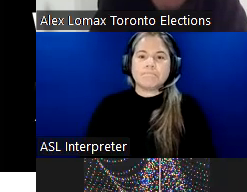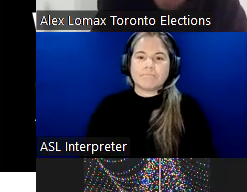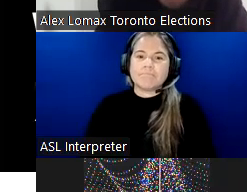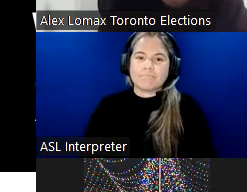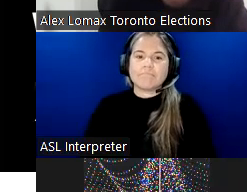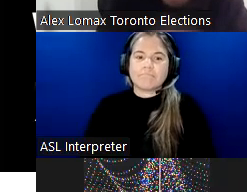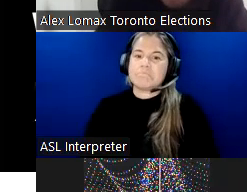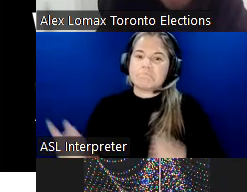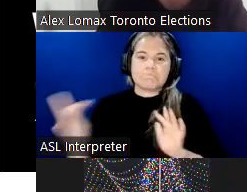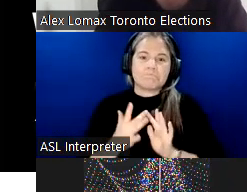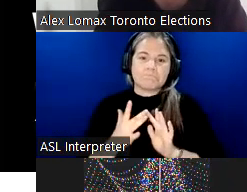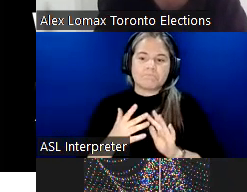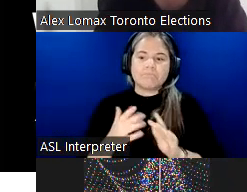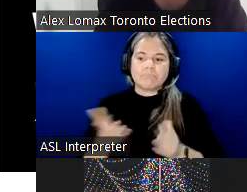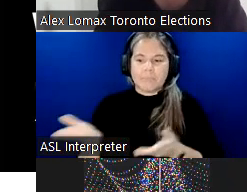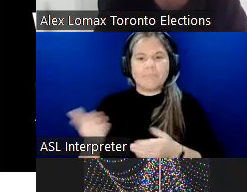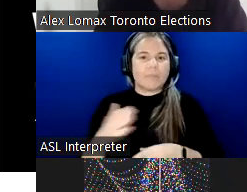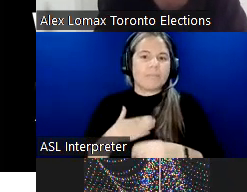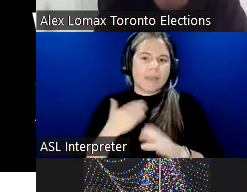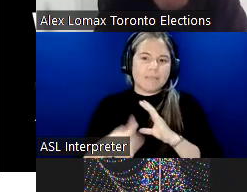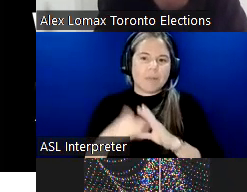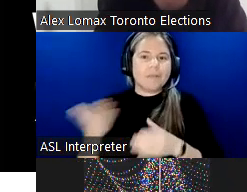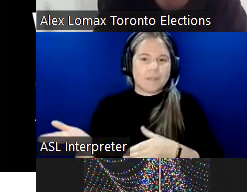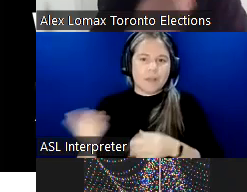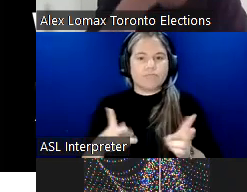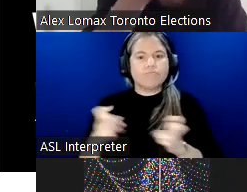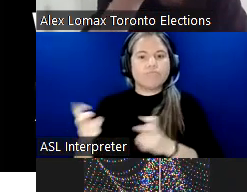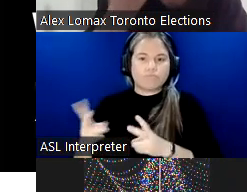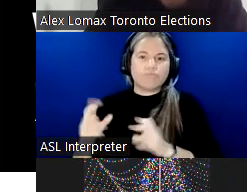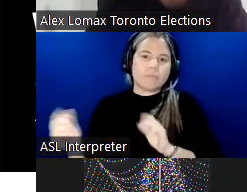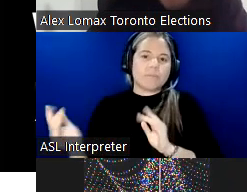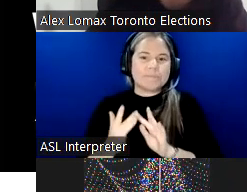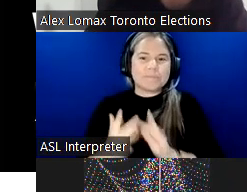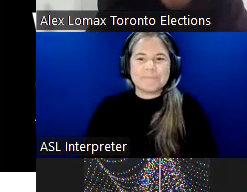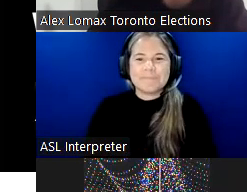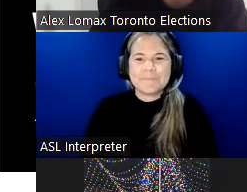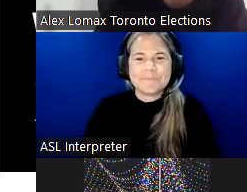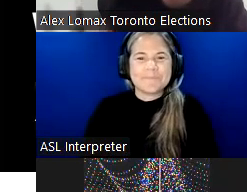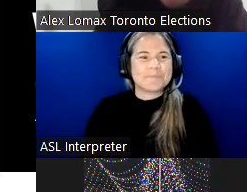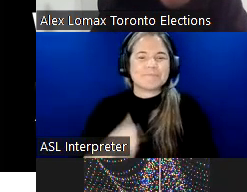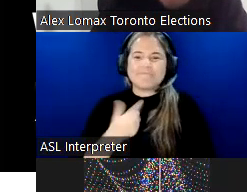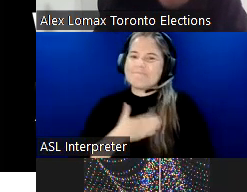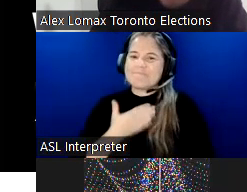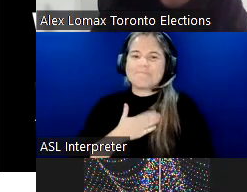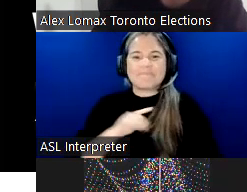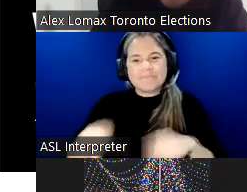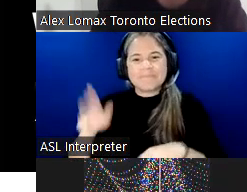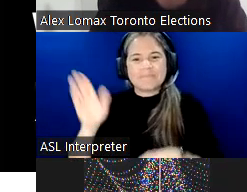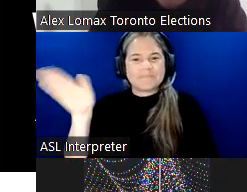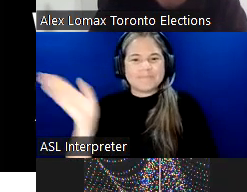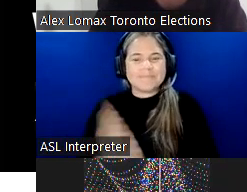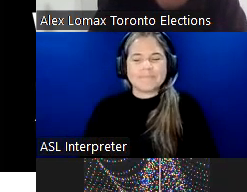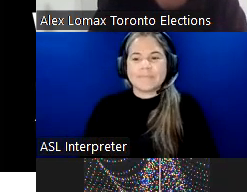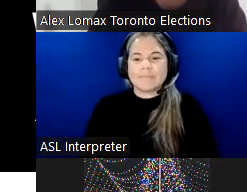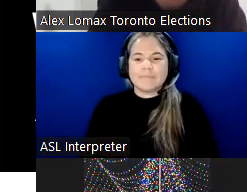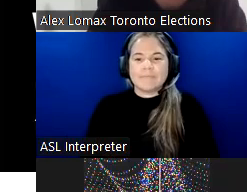it. So I put my email in the chat, and you can get in touch with me directly if you would like to invite one of our team members to come and do the presentation.